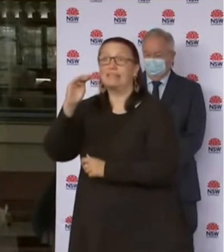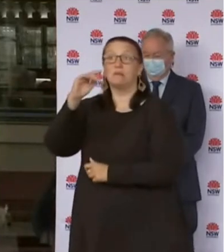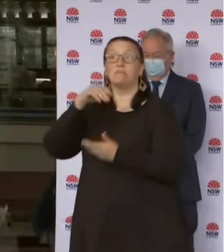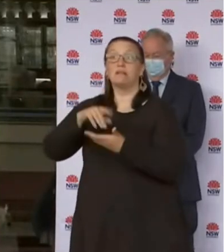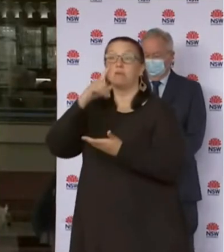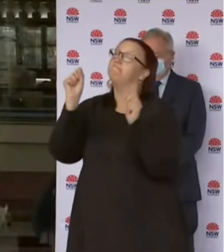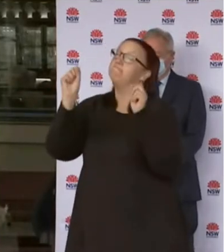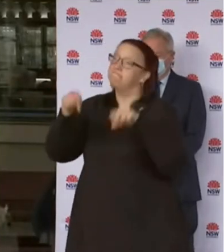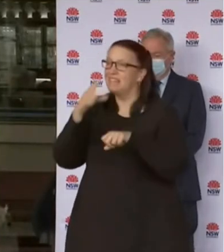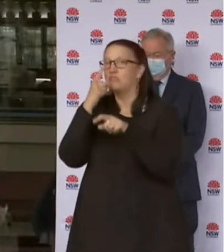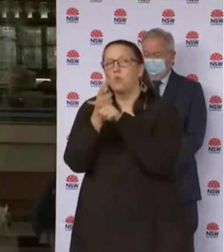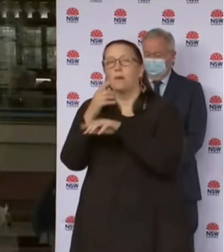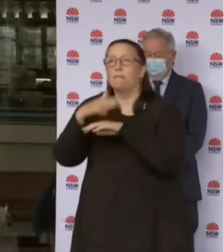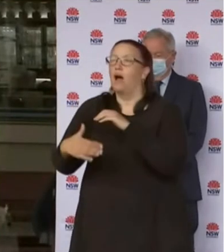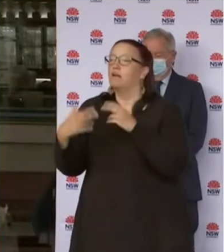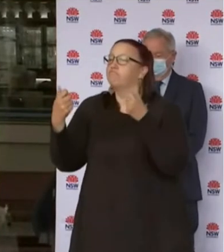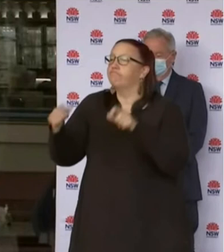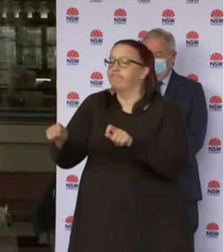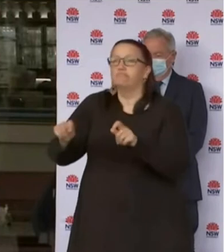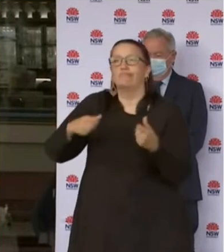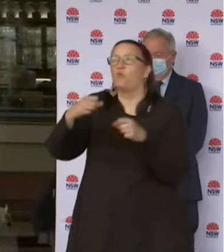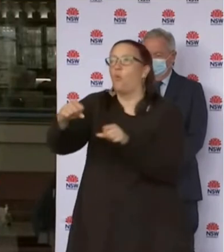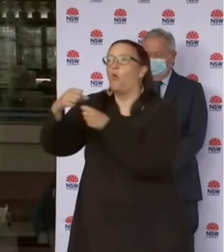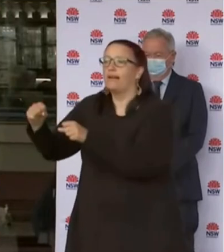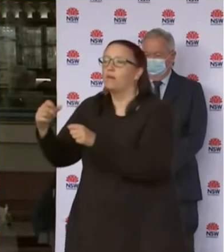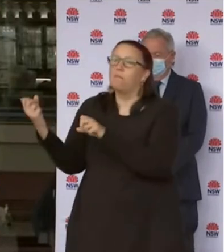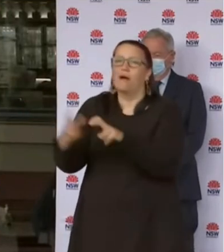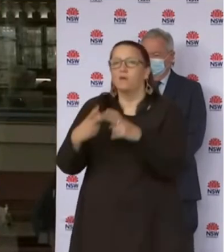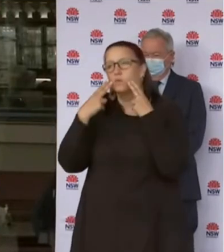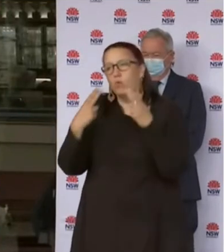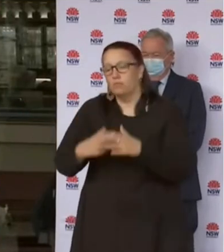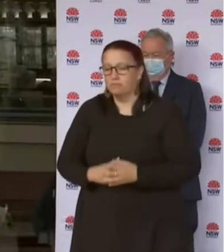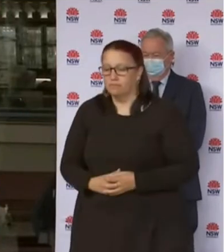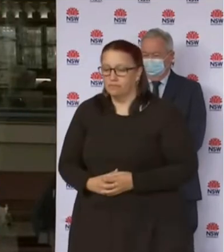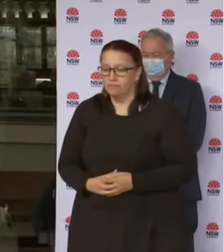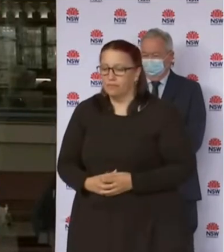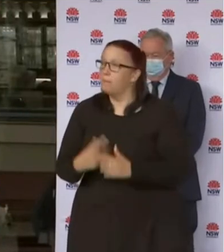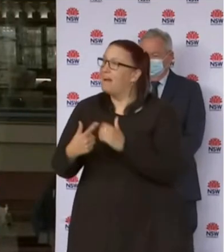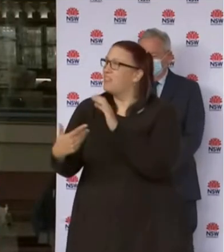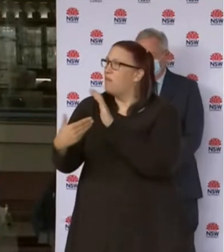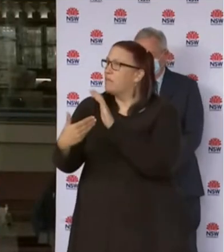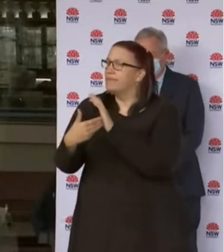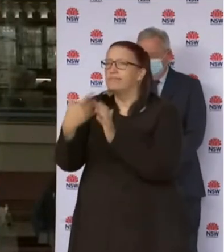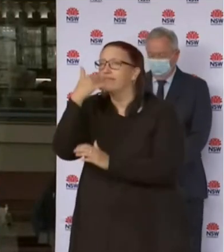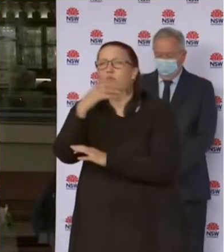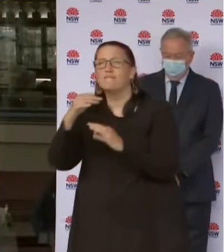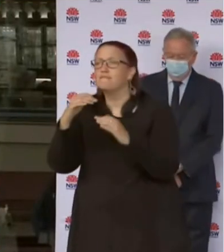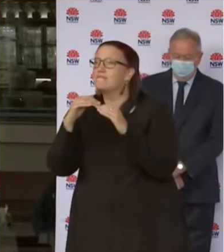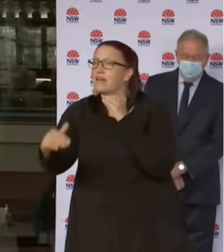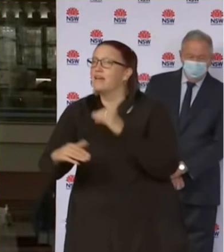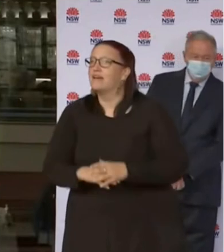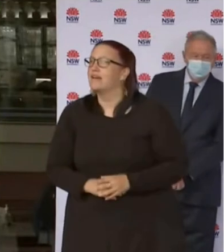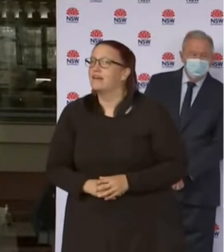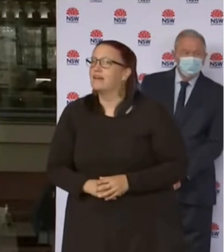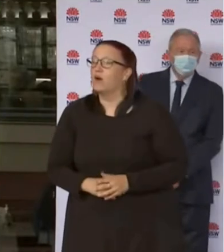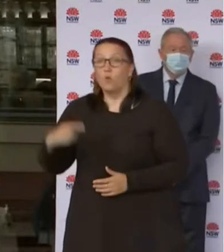there are incentive opportunities as well for people who have been vaccinated but at the moment that wouldn't be fair because so much of our population wants the vaccine